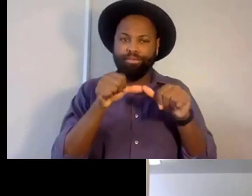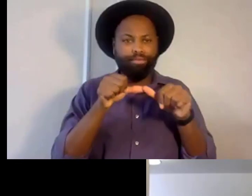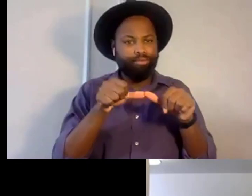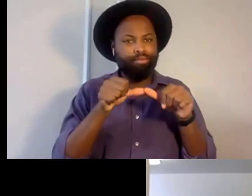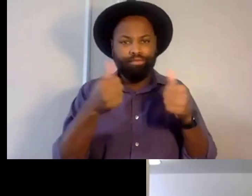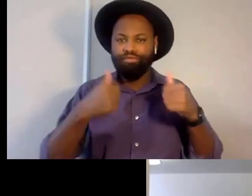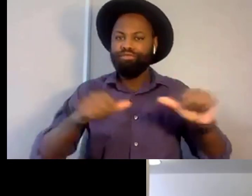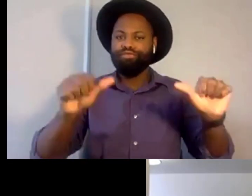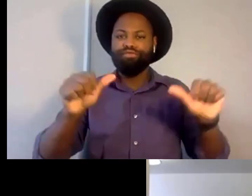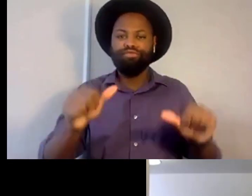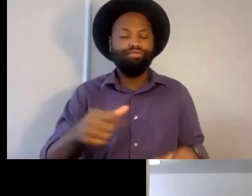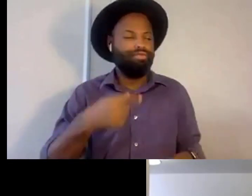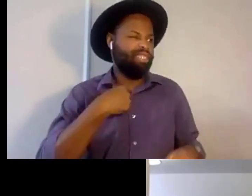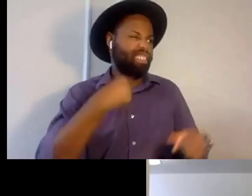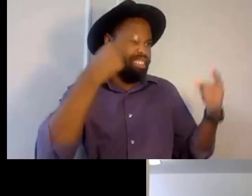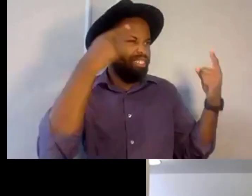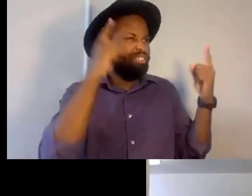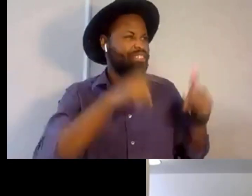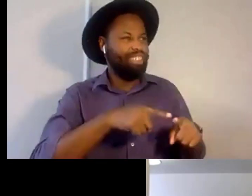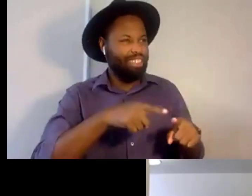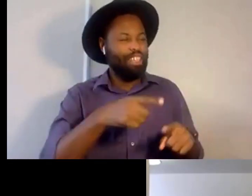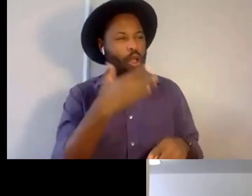agree. Well stated, Rebecca.